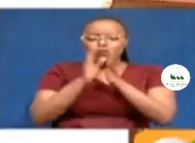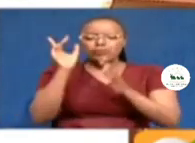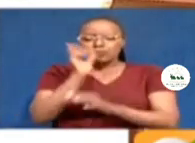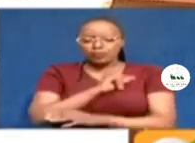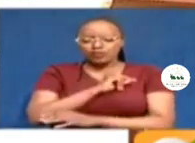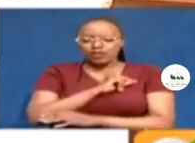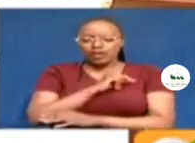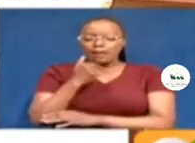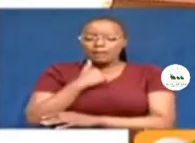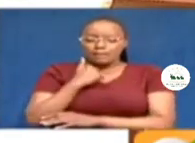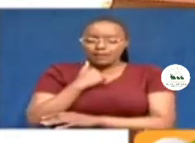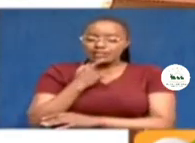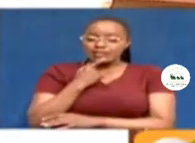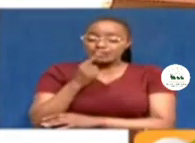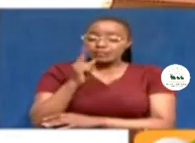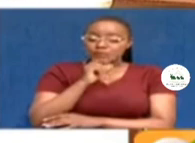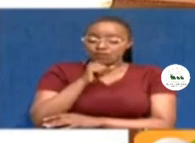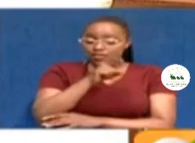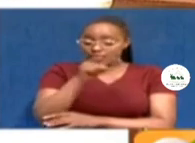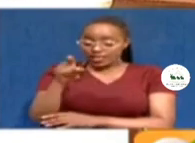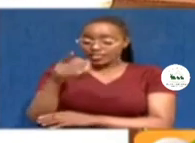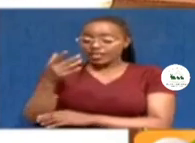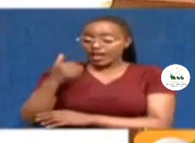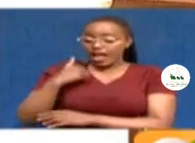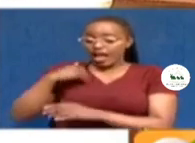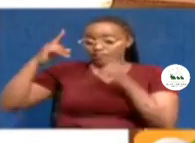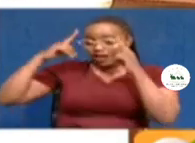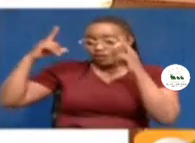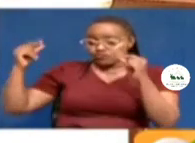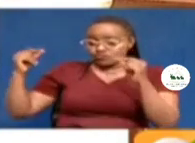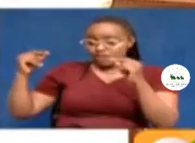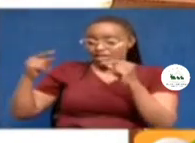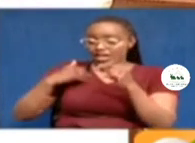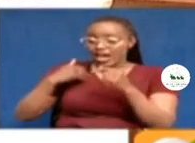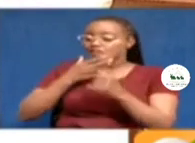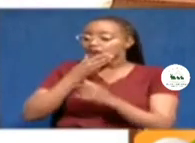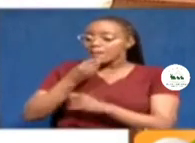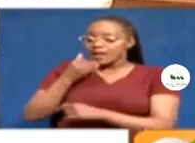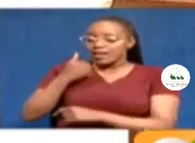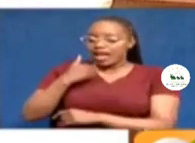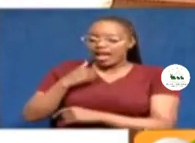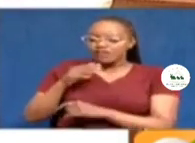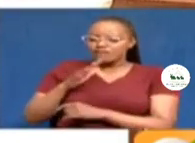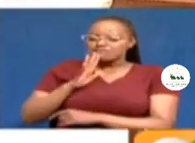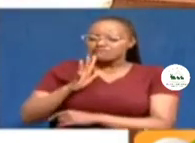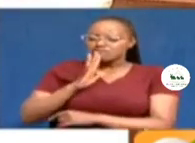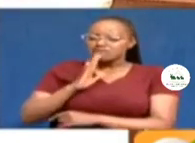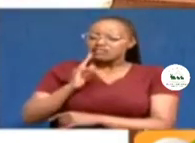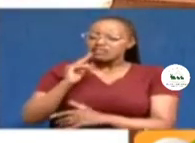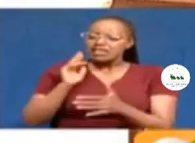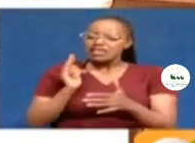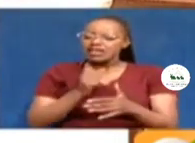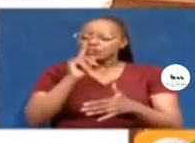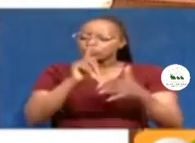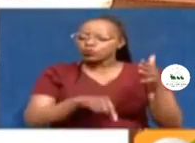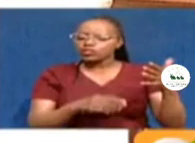that amidst this gloom, there was a glimmer of fearless statements telling us,